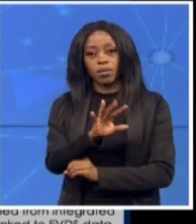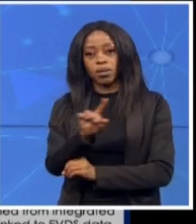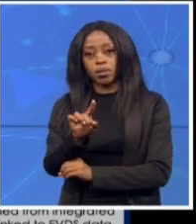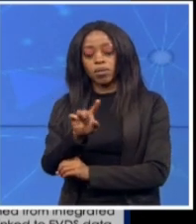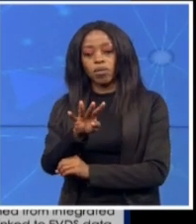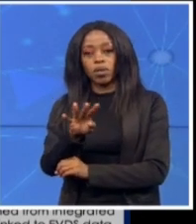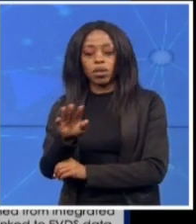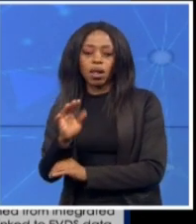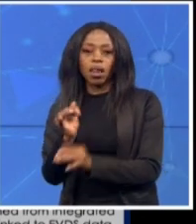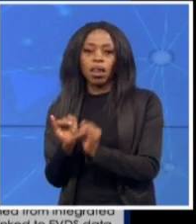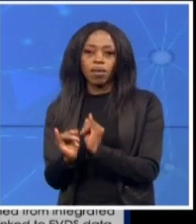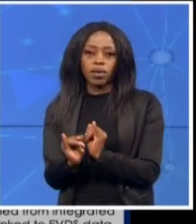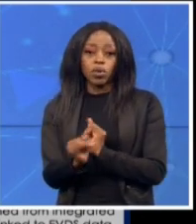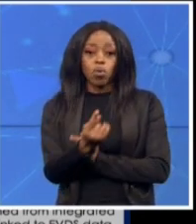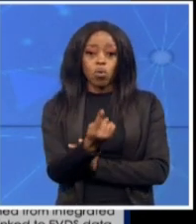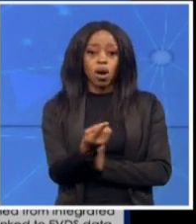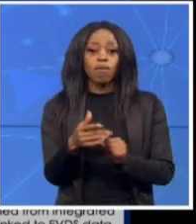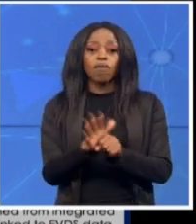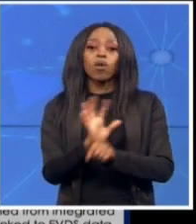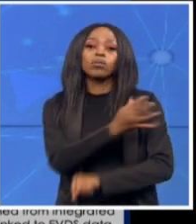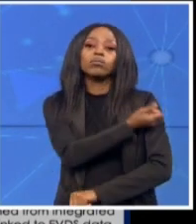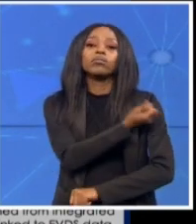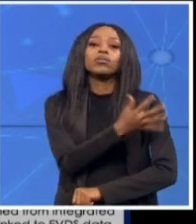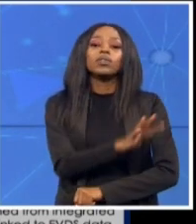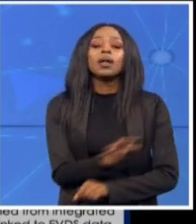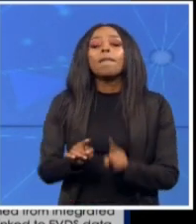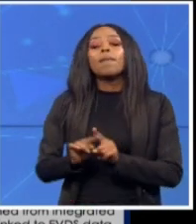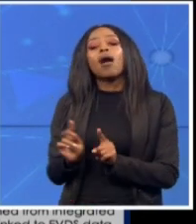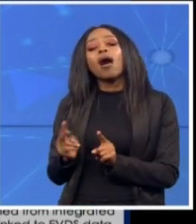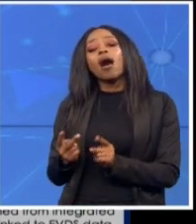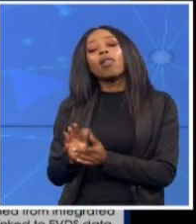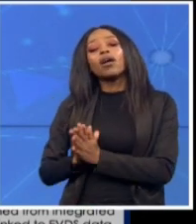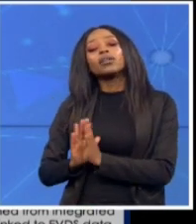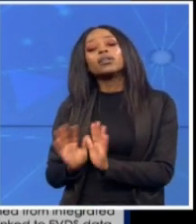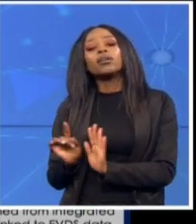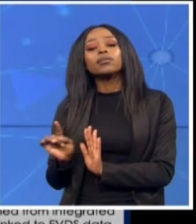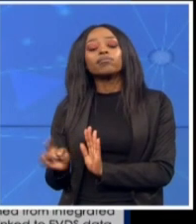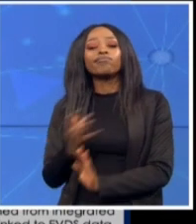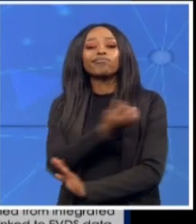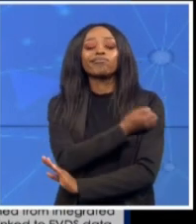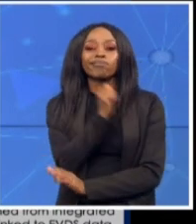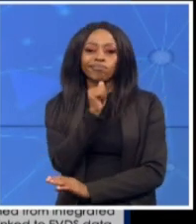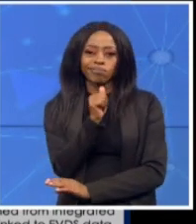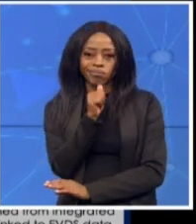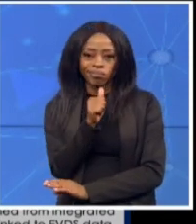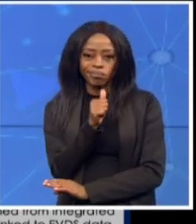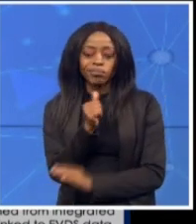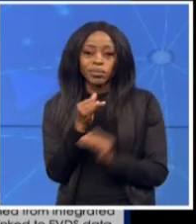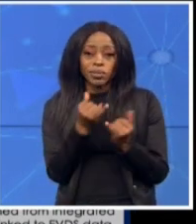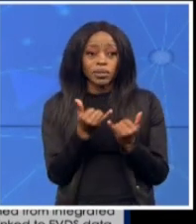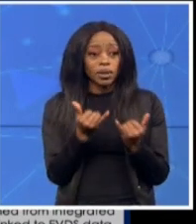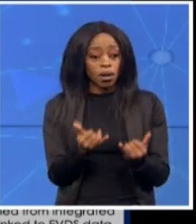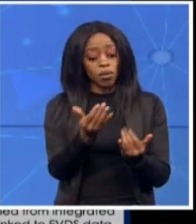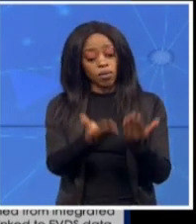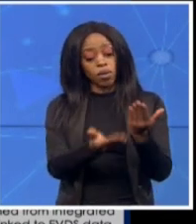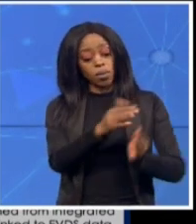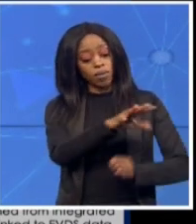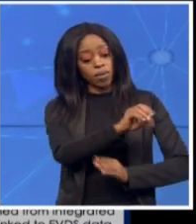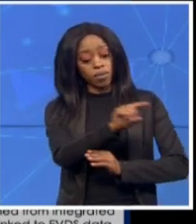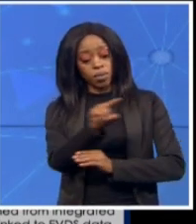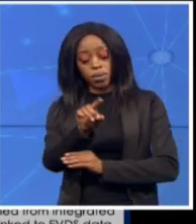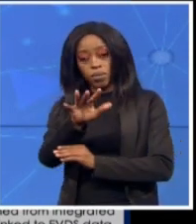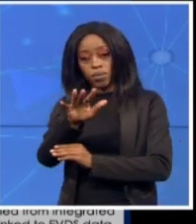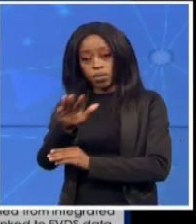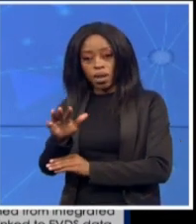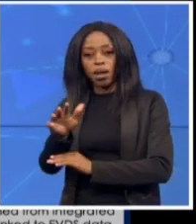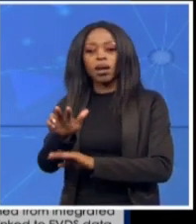vaccinated, but the other 10 were not fully vaccinated. If you take the 50 to 59, 8 deaths, only 1 fully